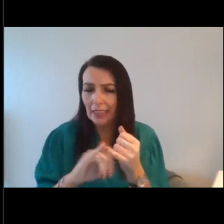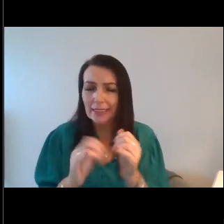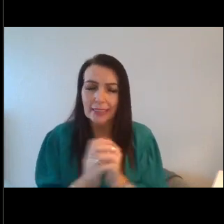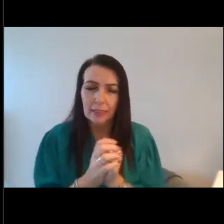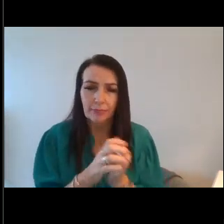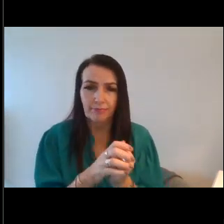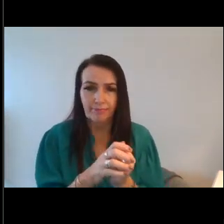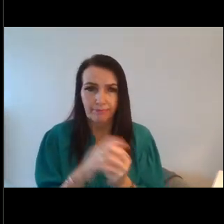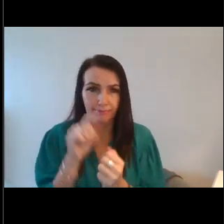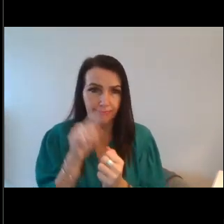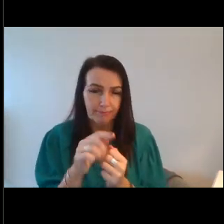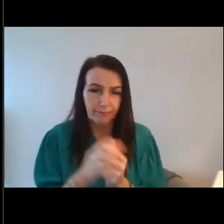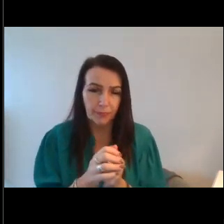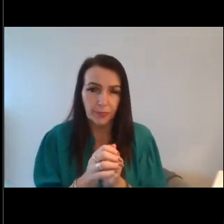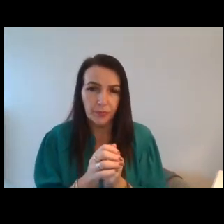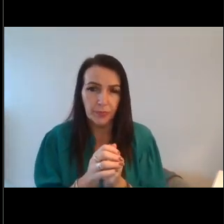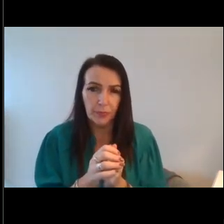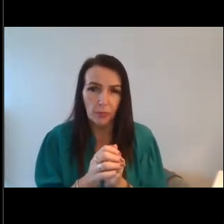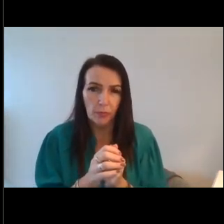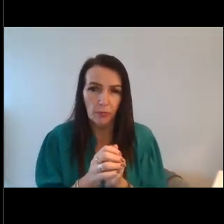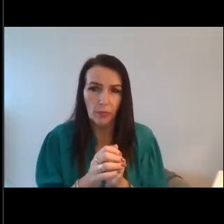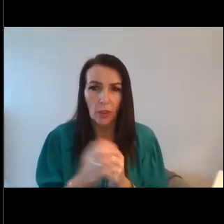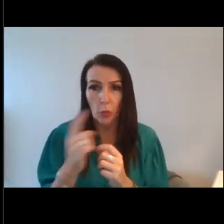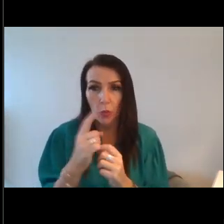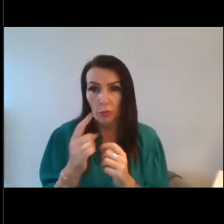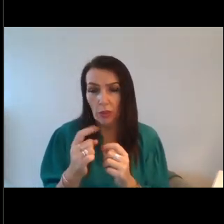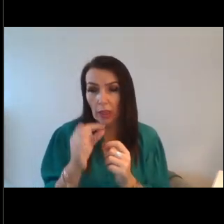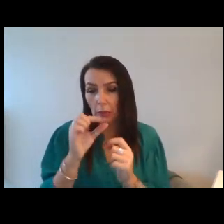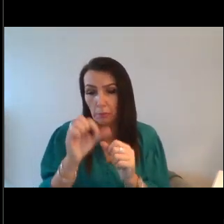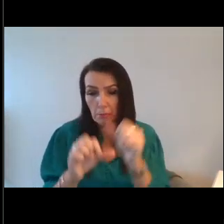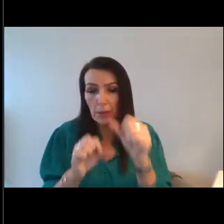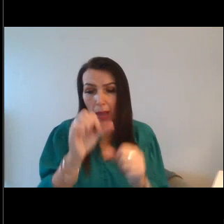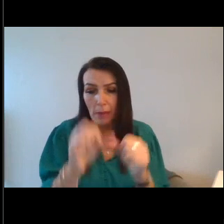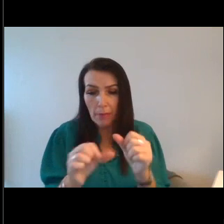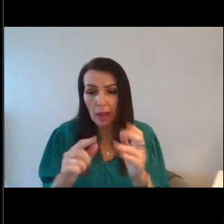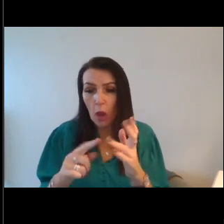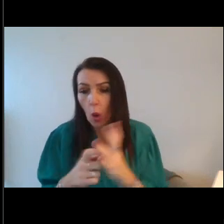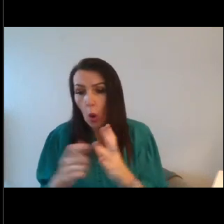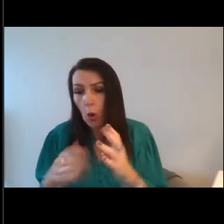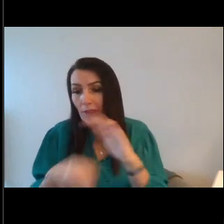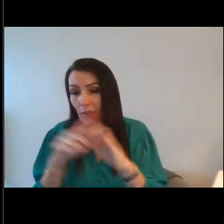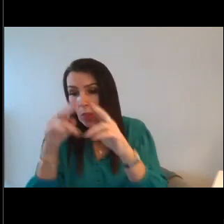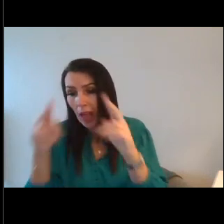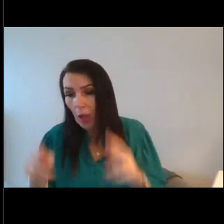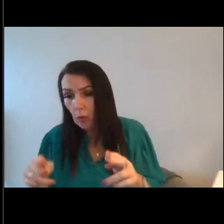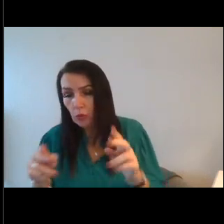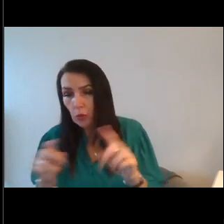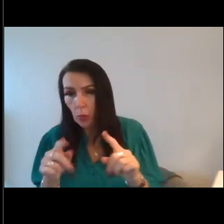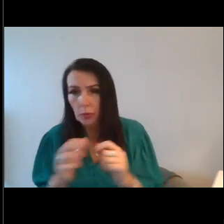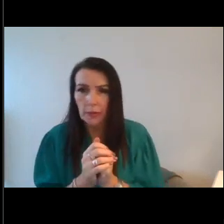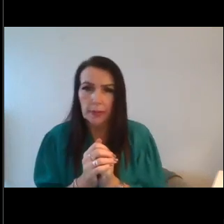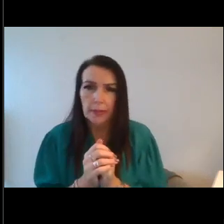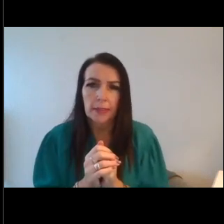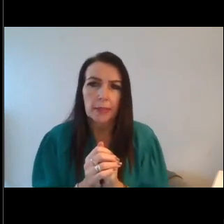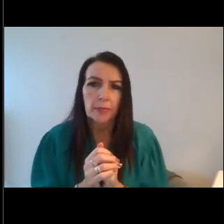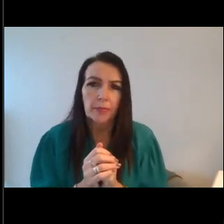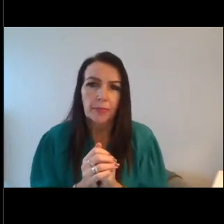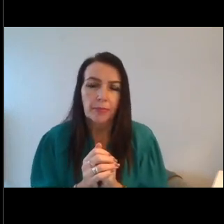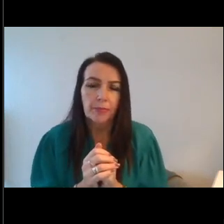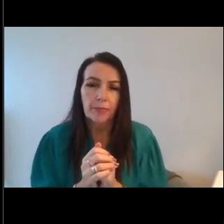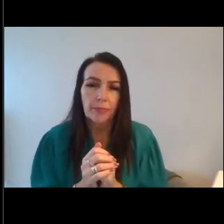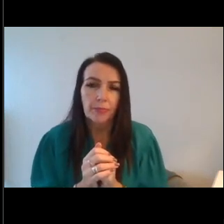slide, thinking about stepwise or whole house and piecemeal or area-based. First of all, stepwise or whole house.